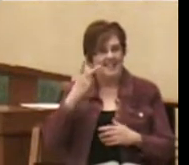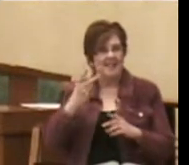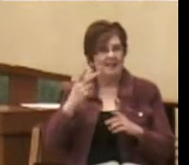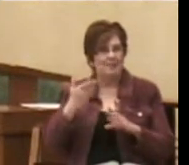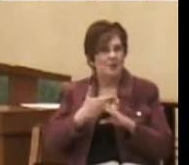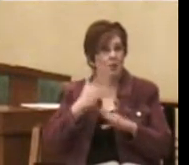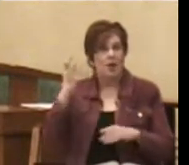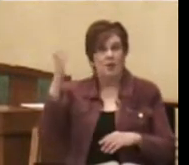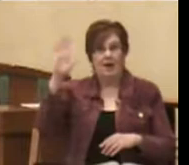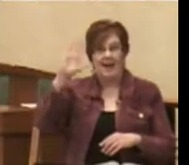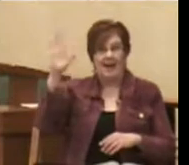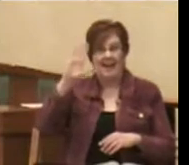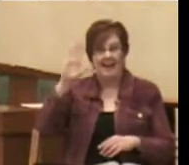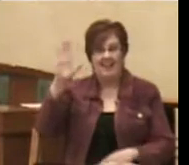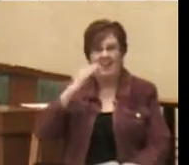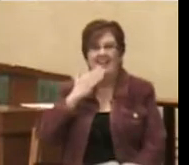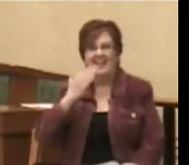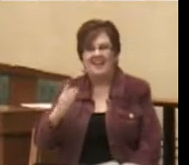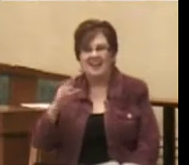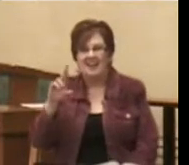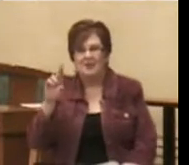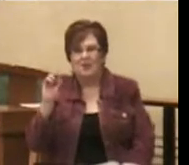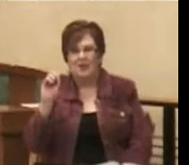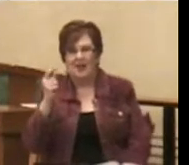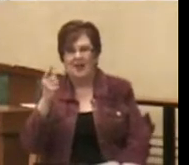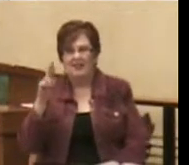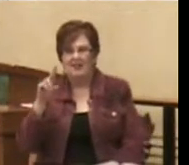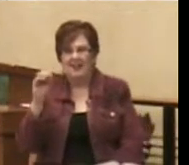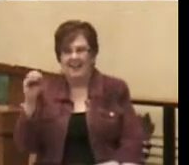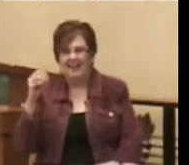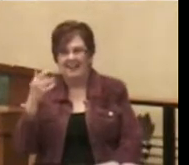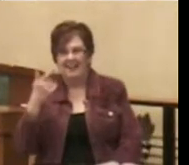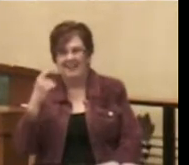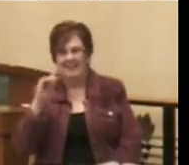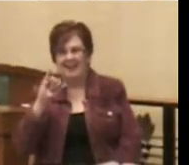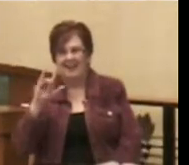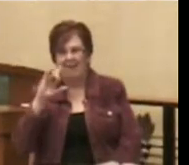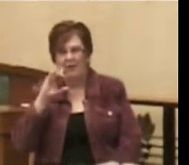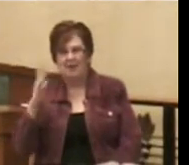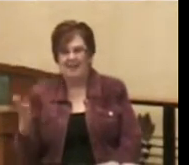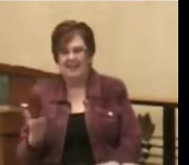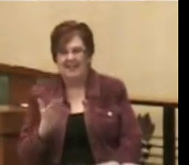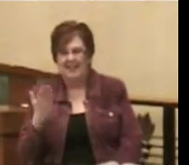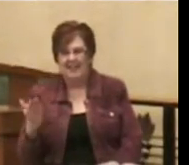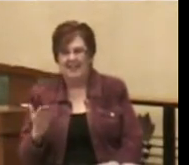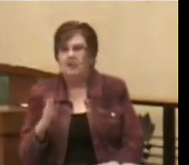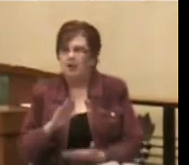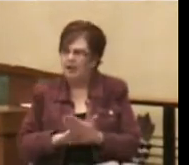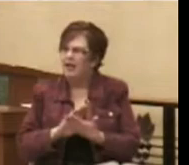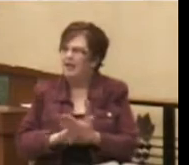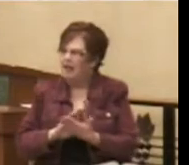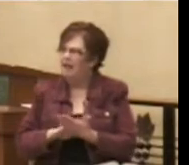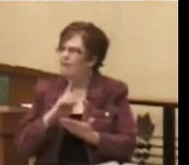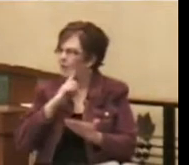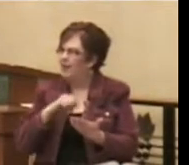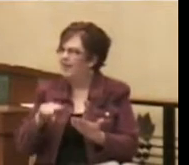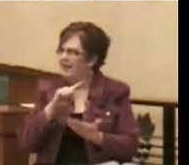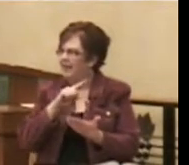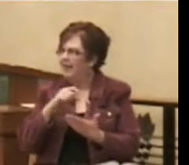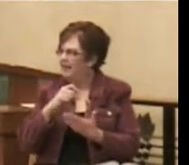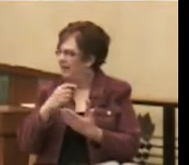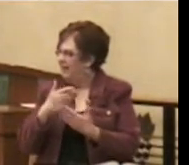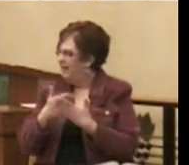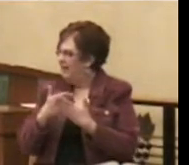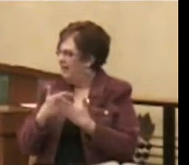want to wave? Yeah, thanks, Roger and Gail, for being here. Yeah, you can clap for them. They produced